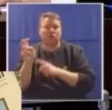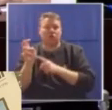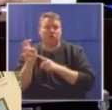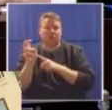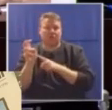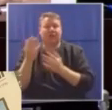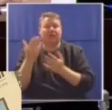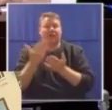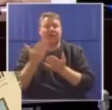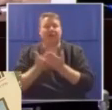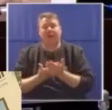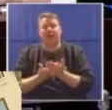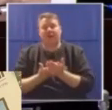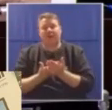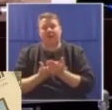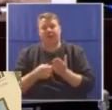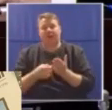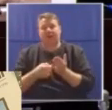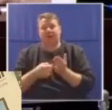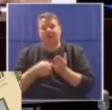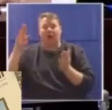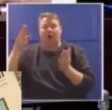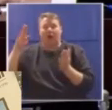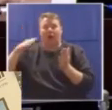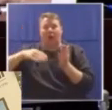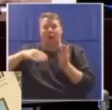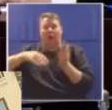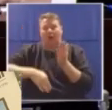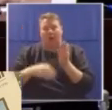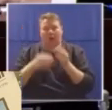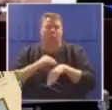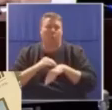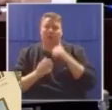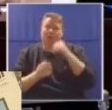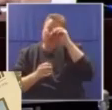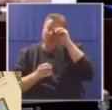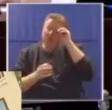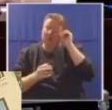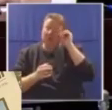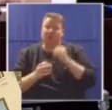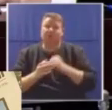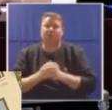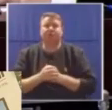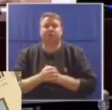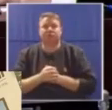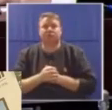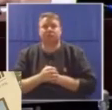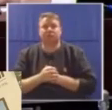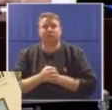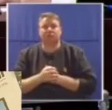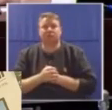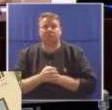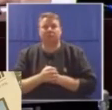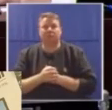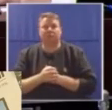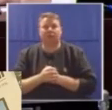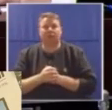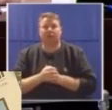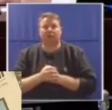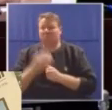factor would decline further than where it was at the time. We hadn't then foreseen